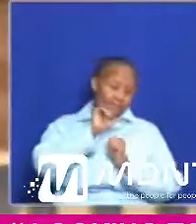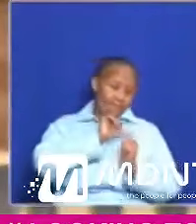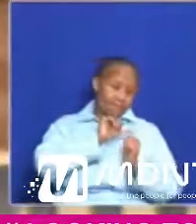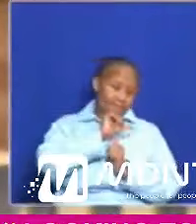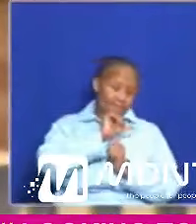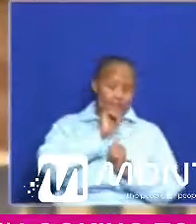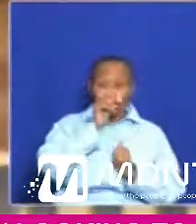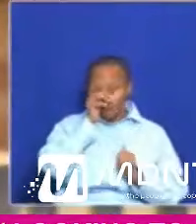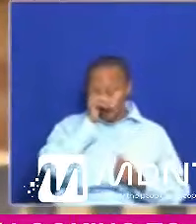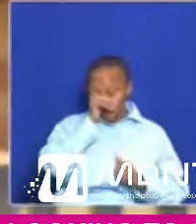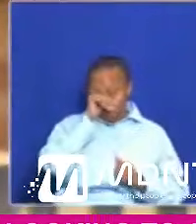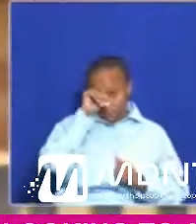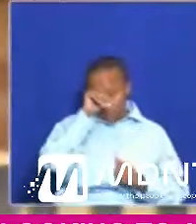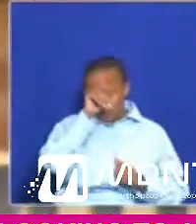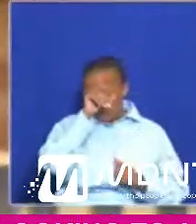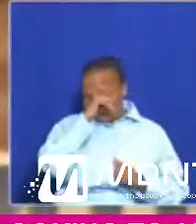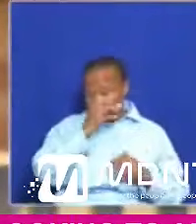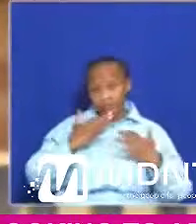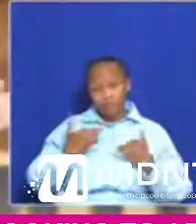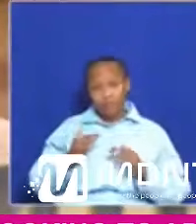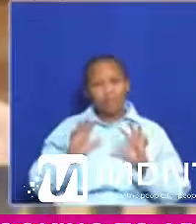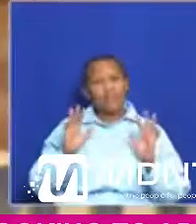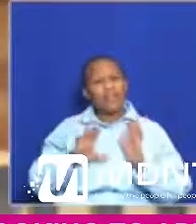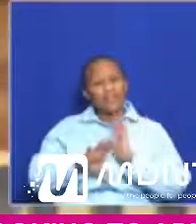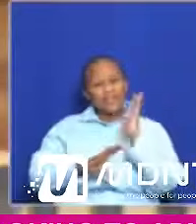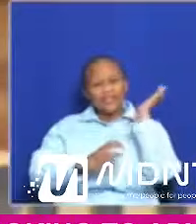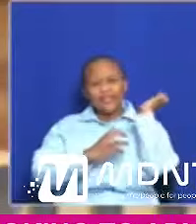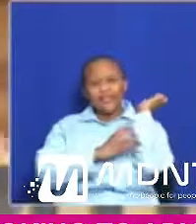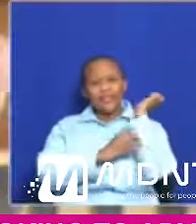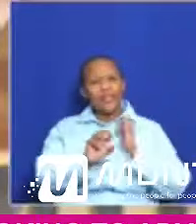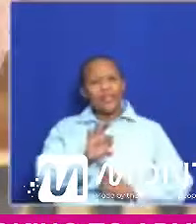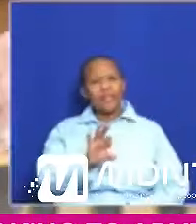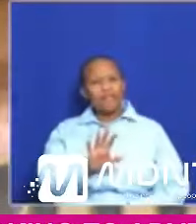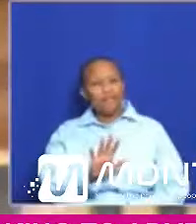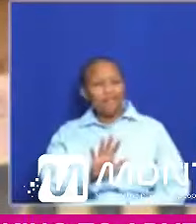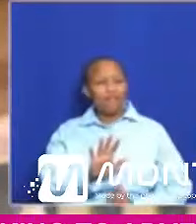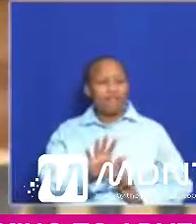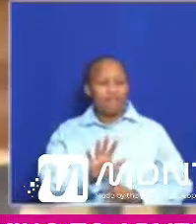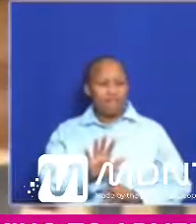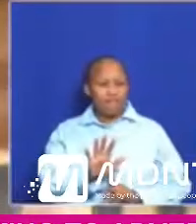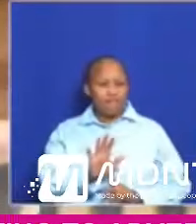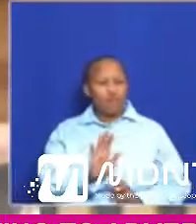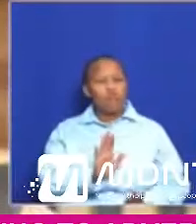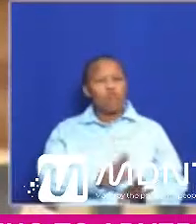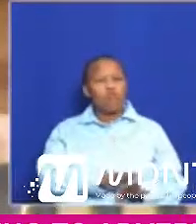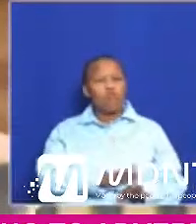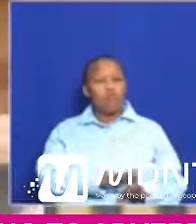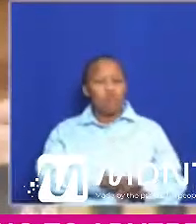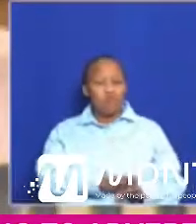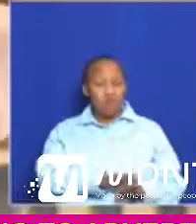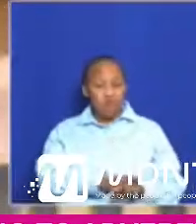with somebody's Section 35 rights, it goes much further than purely the right